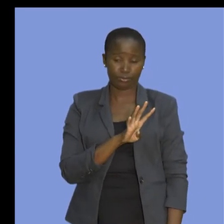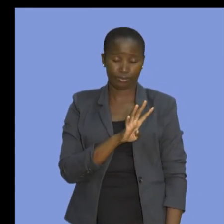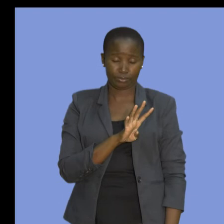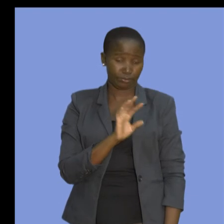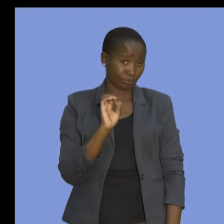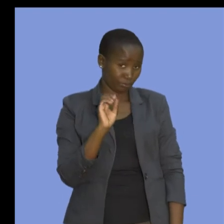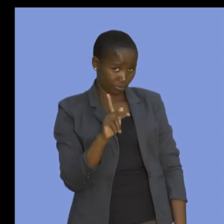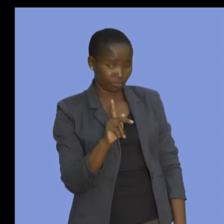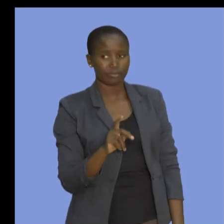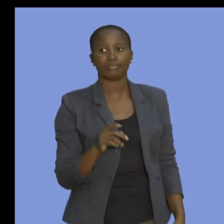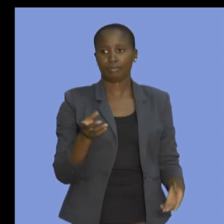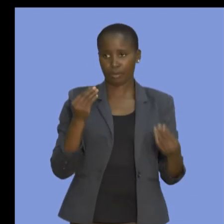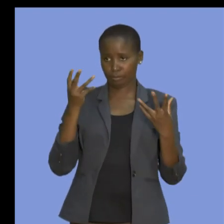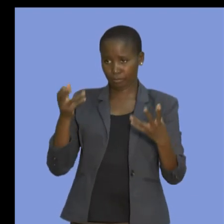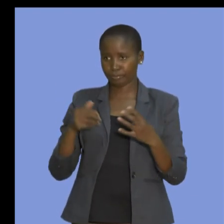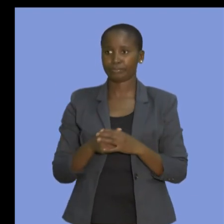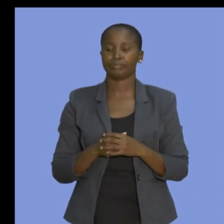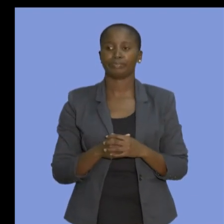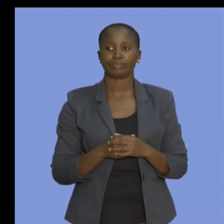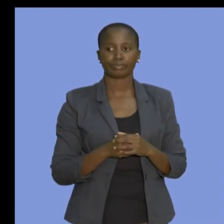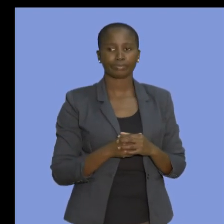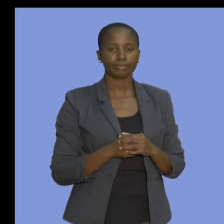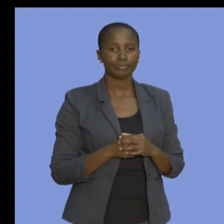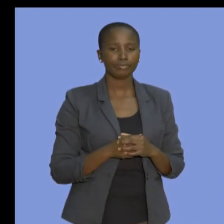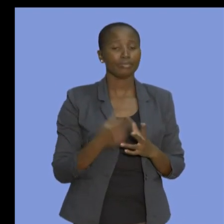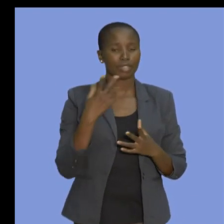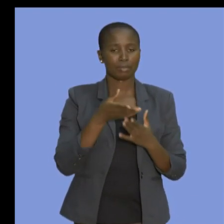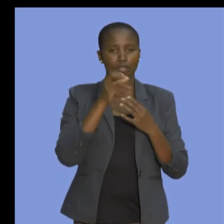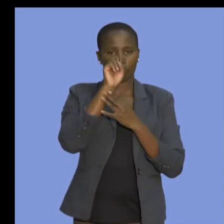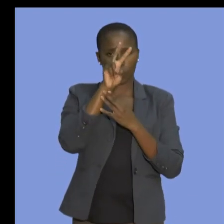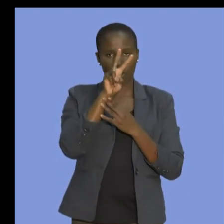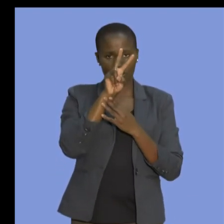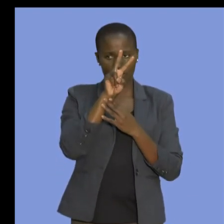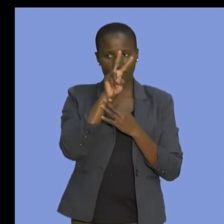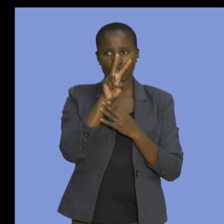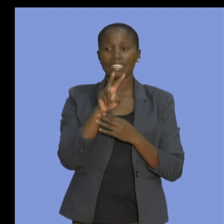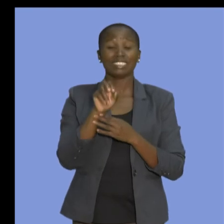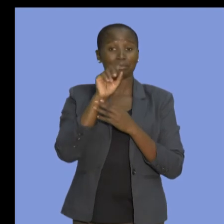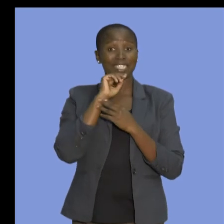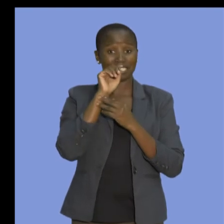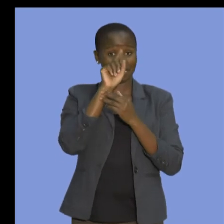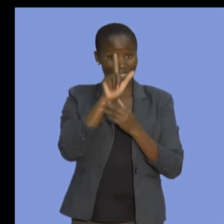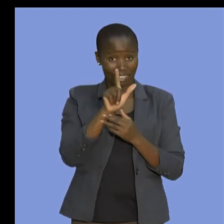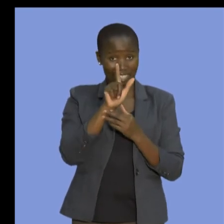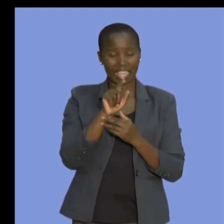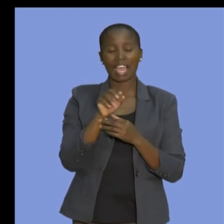Okay, there we are. We get 12 there, get 7, 12.